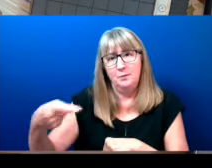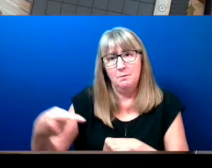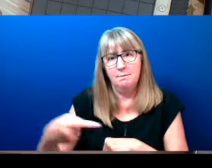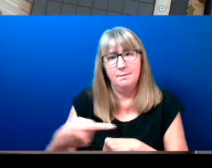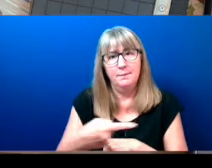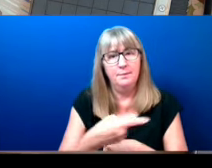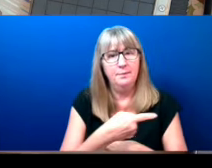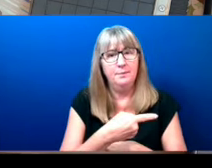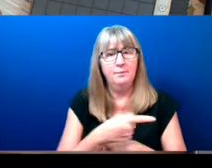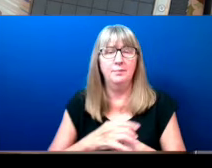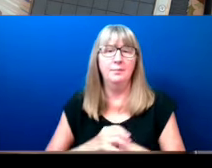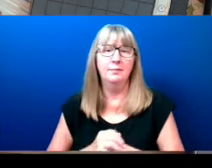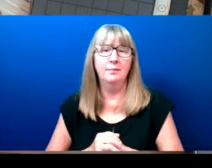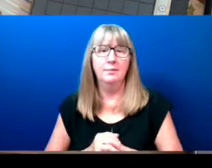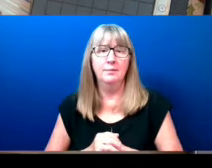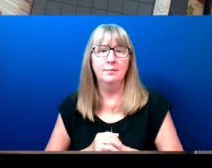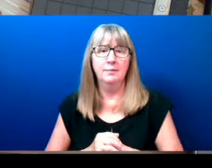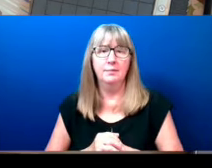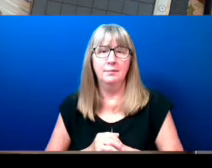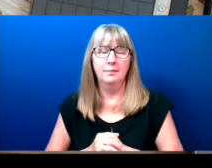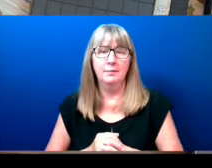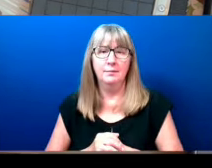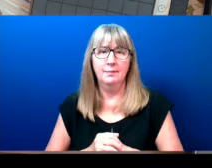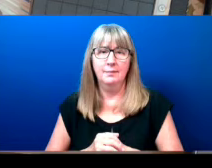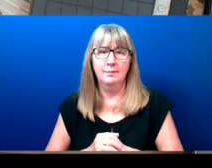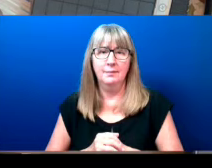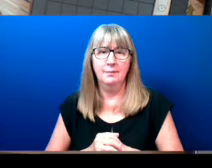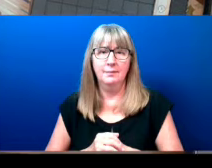I'm just going to run it right through.